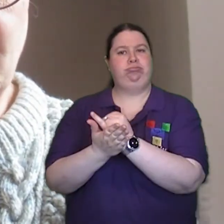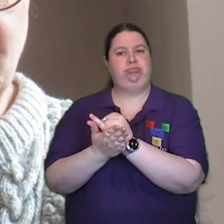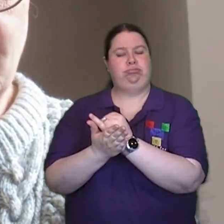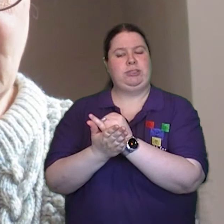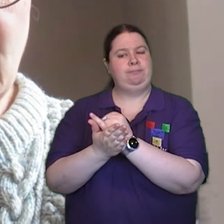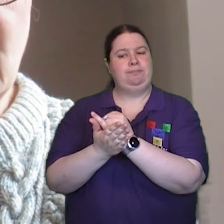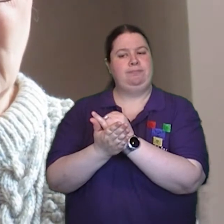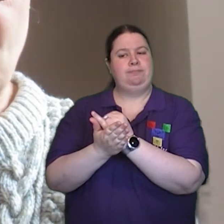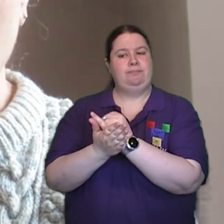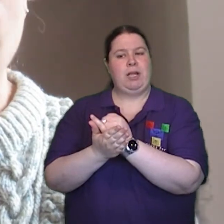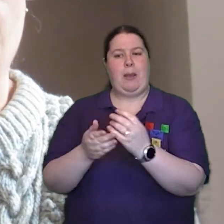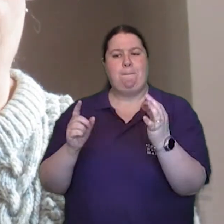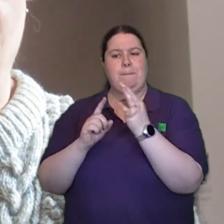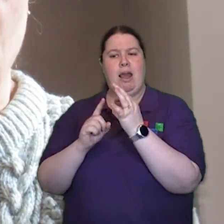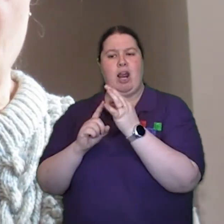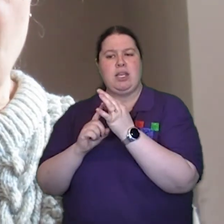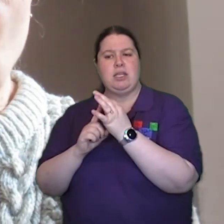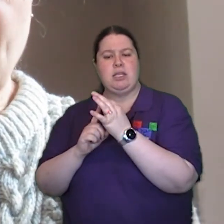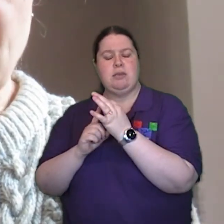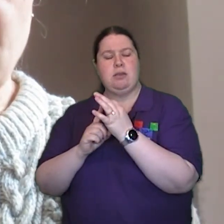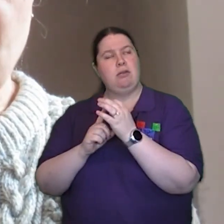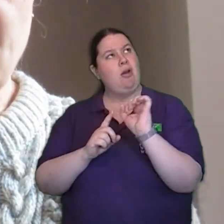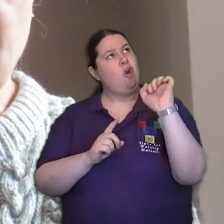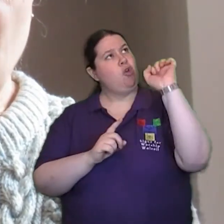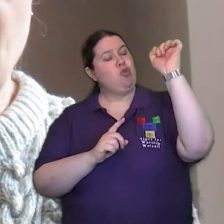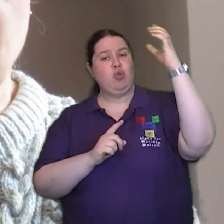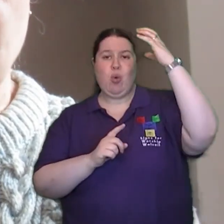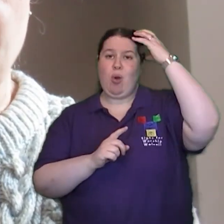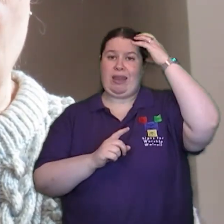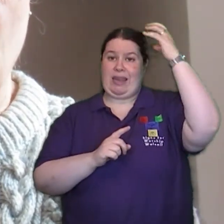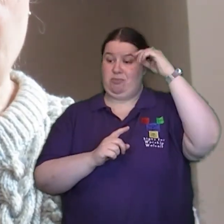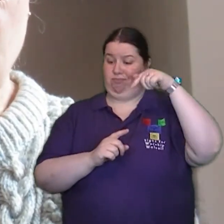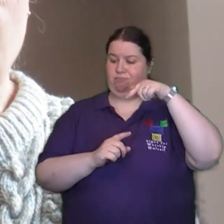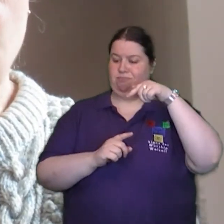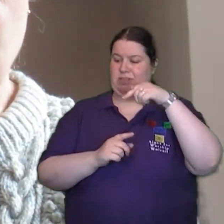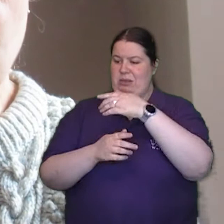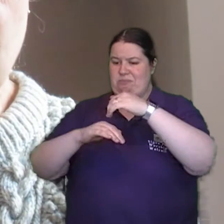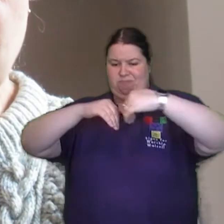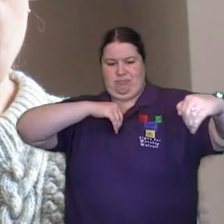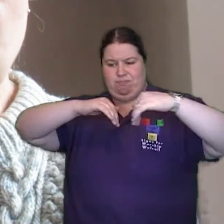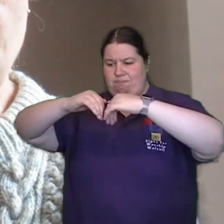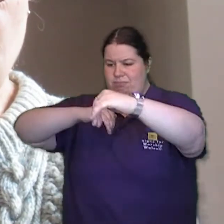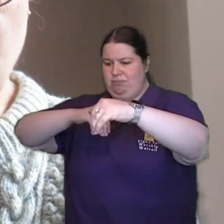wanting. Peres, your kingdom is divided and given to the Medes and Persians.